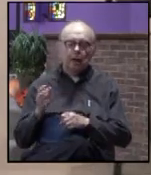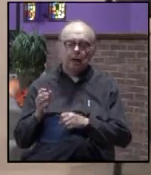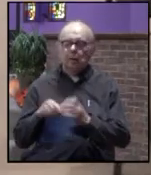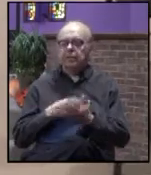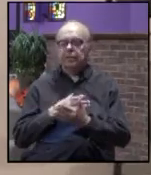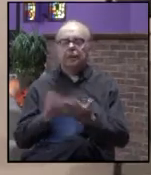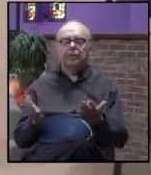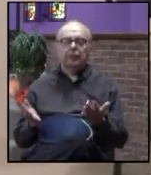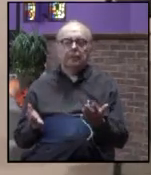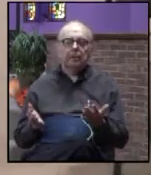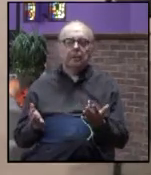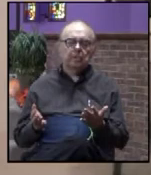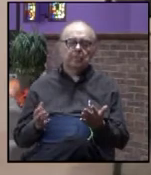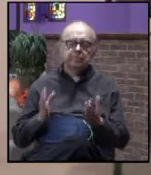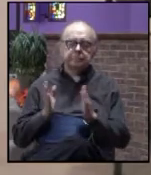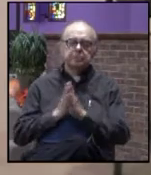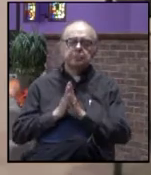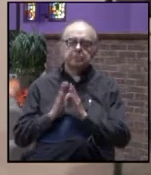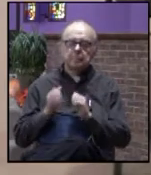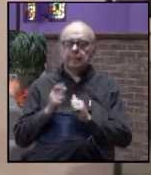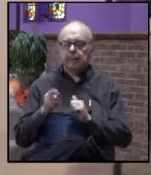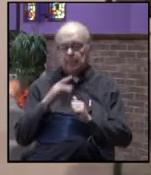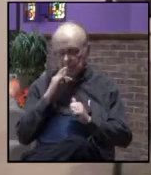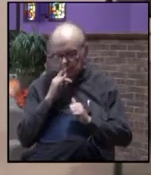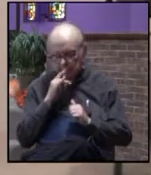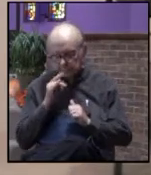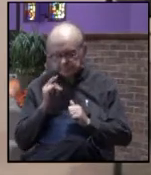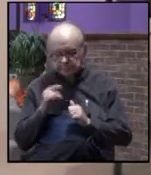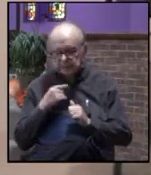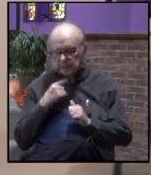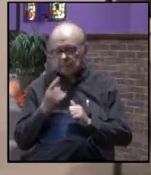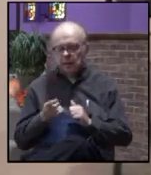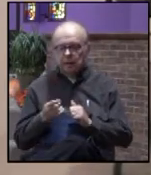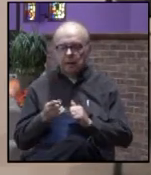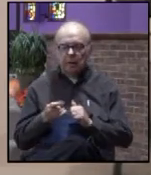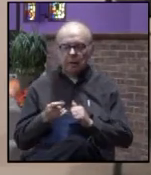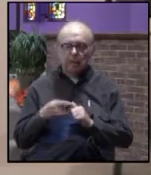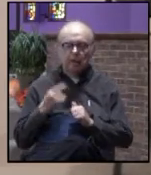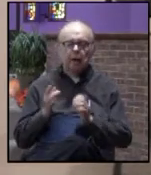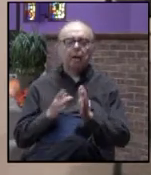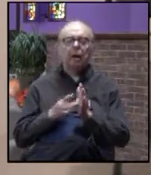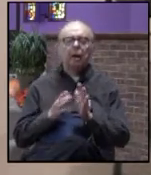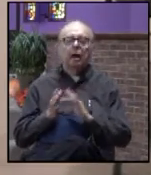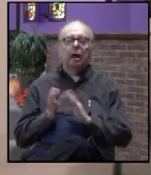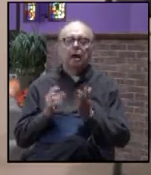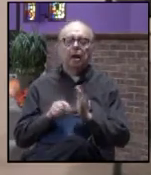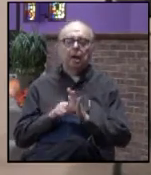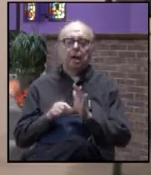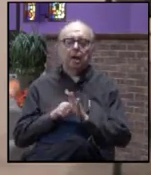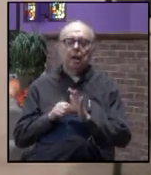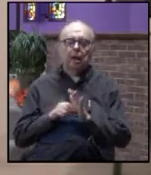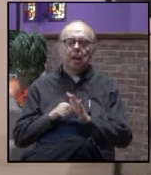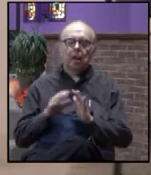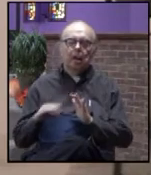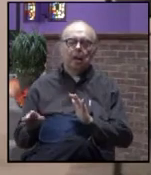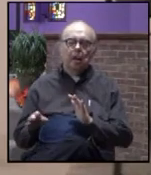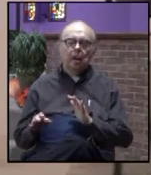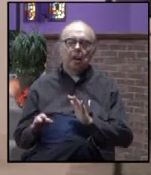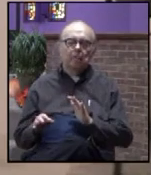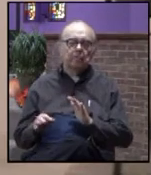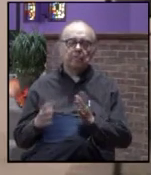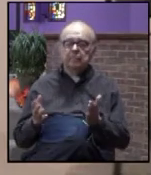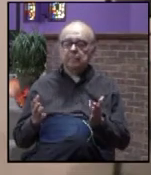all these things. They're going to ask you, how's your kids? And you're going to have to give them a Bible verse that says your children are arrows in your